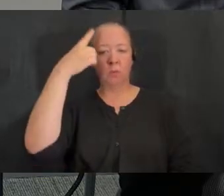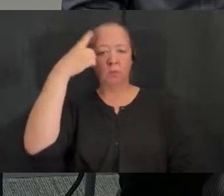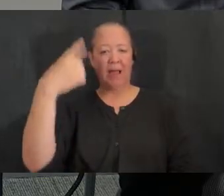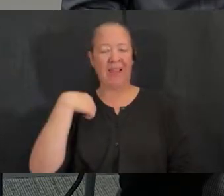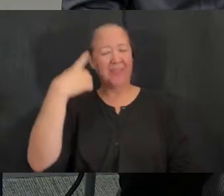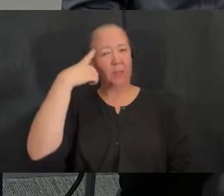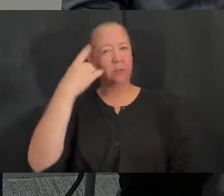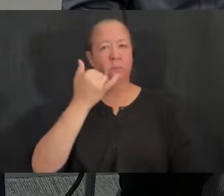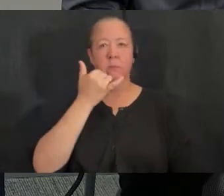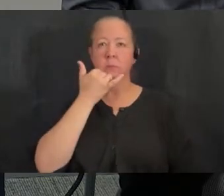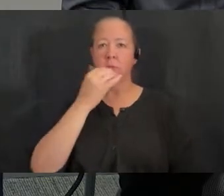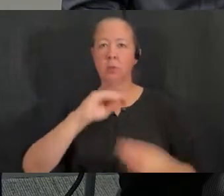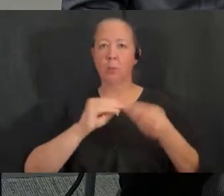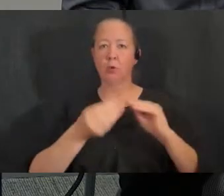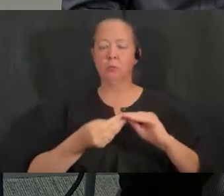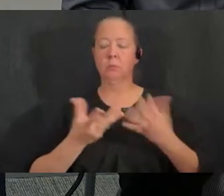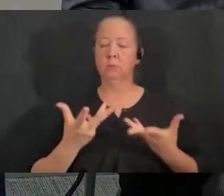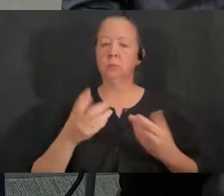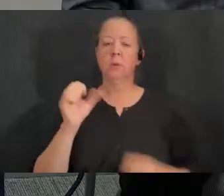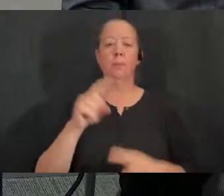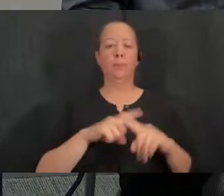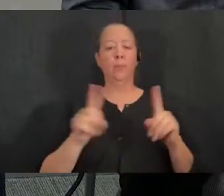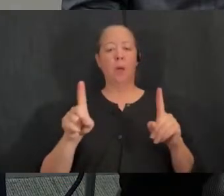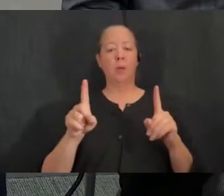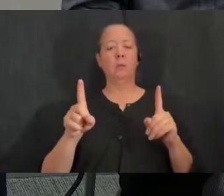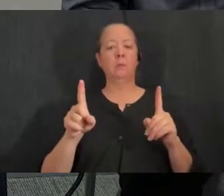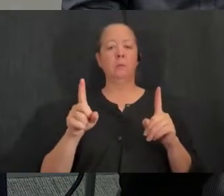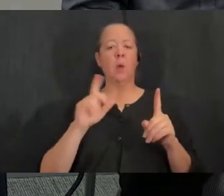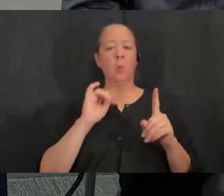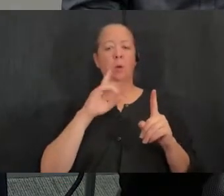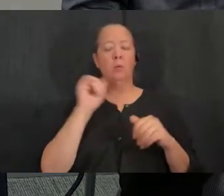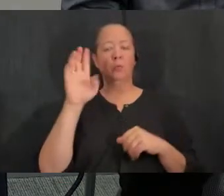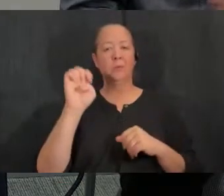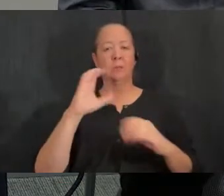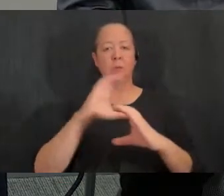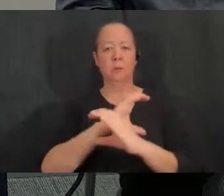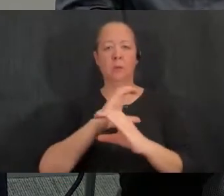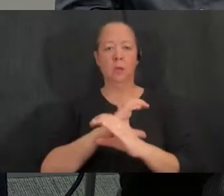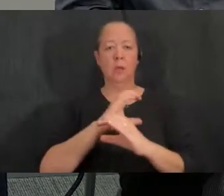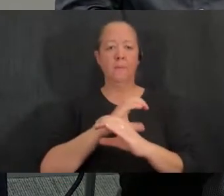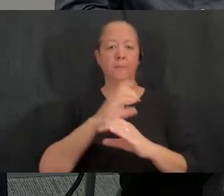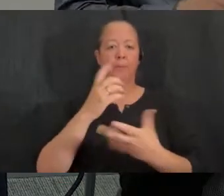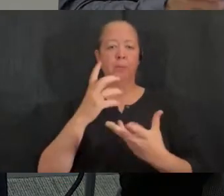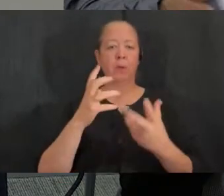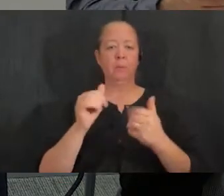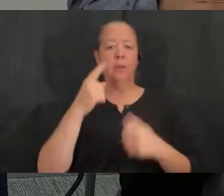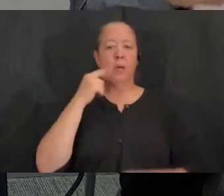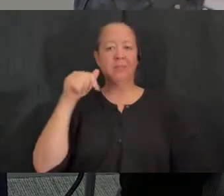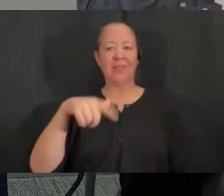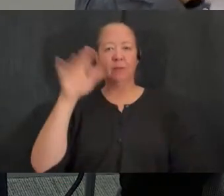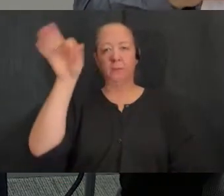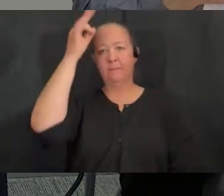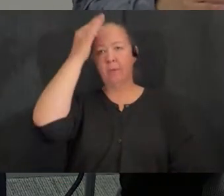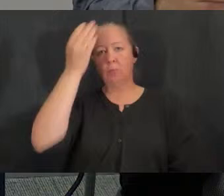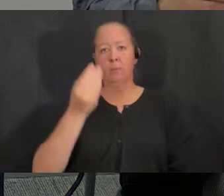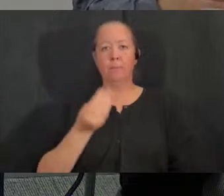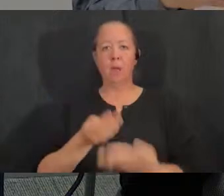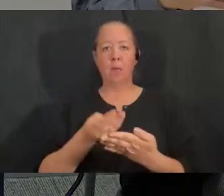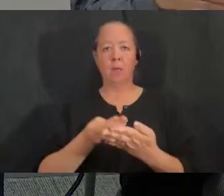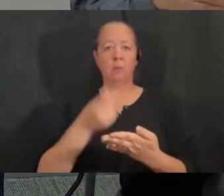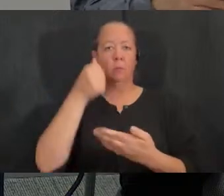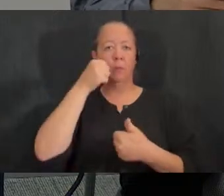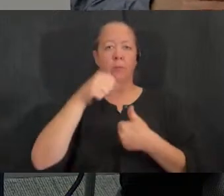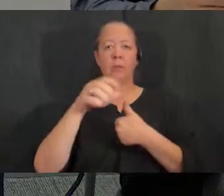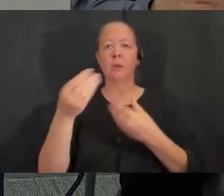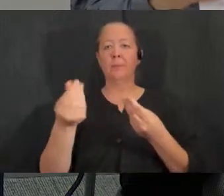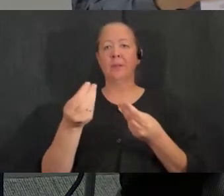basically, since this is federal money, and as you may recall with the playground project over at Boyd Park,